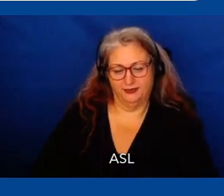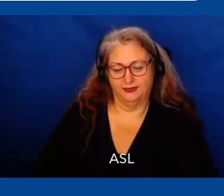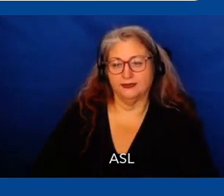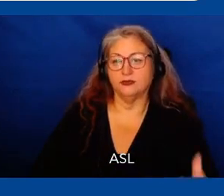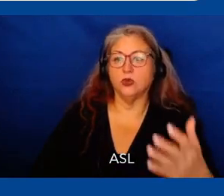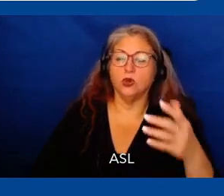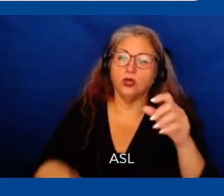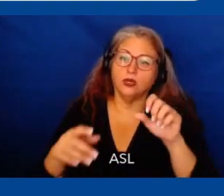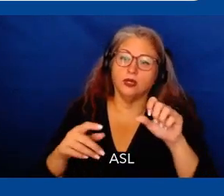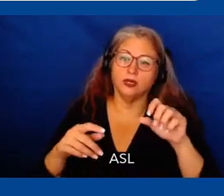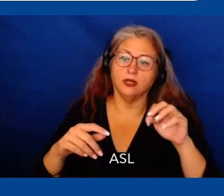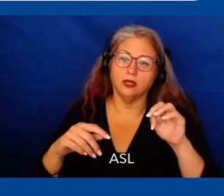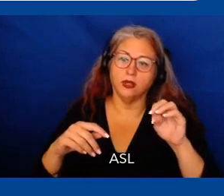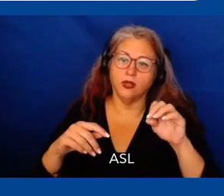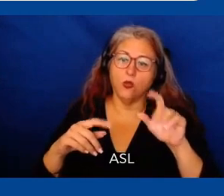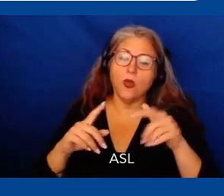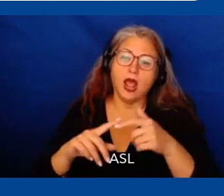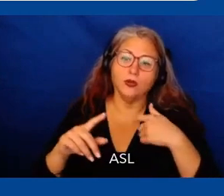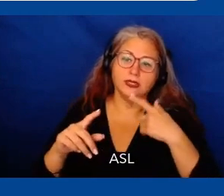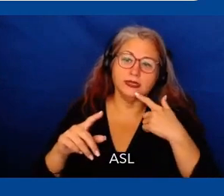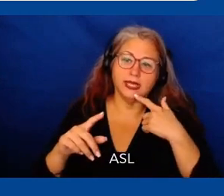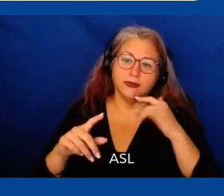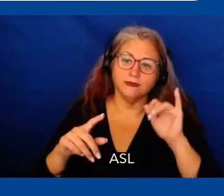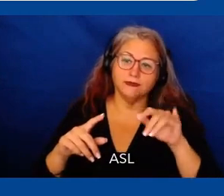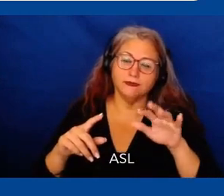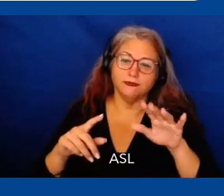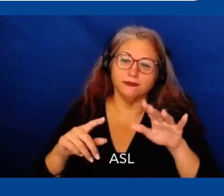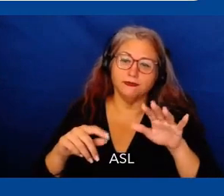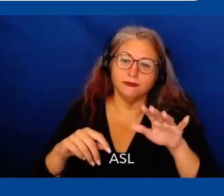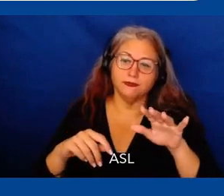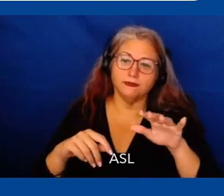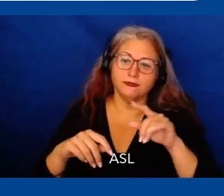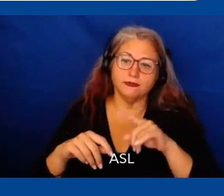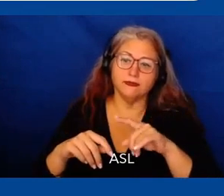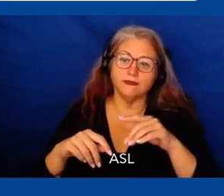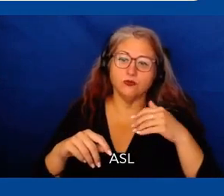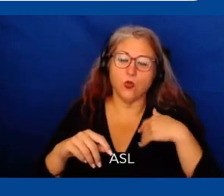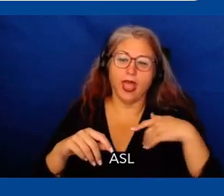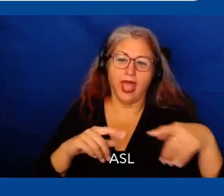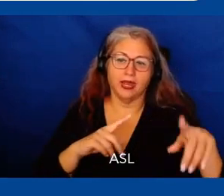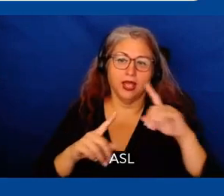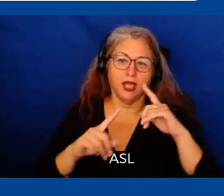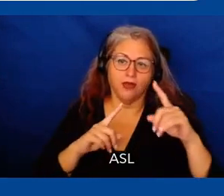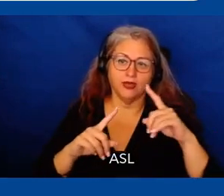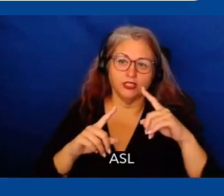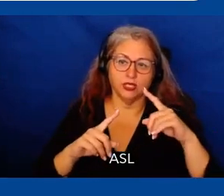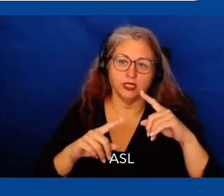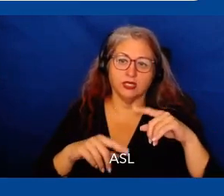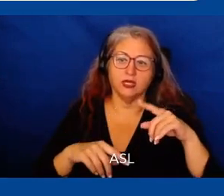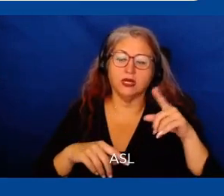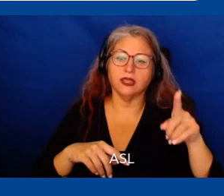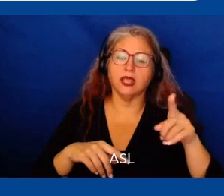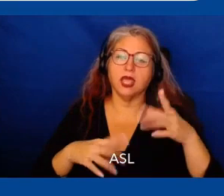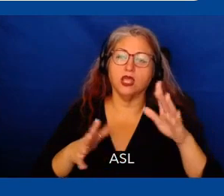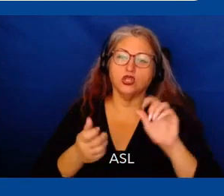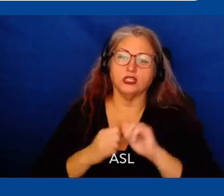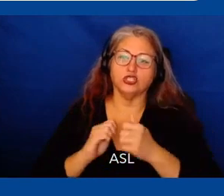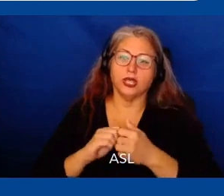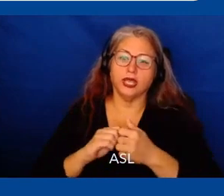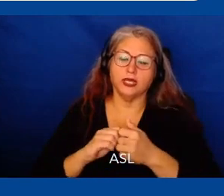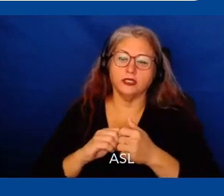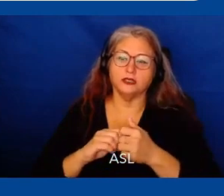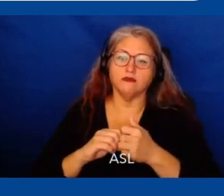Well, as I was saying, they had these conversations in which they changed all the